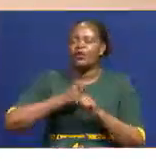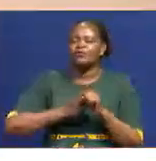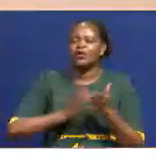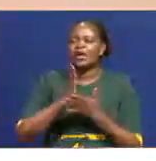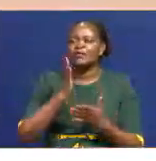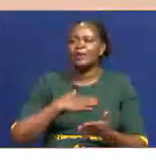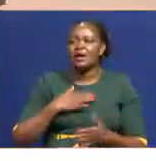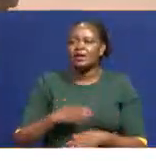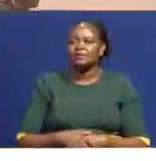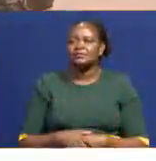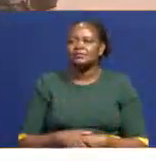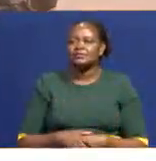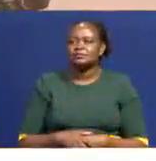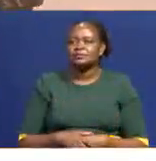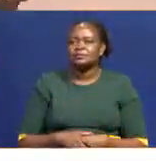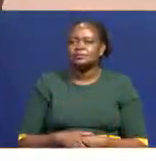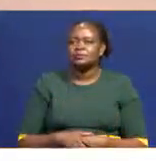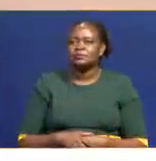rights.